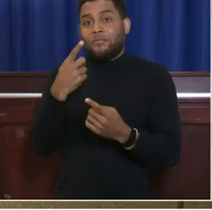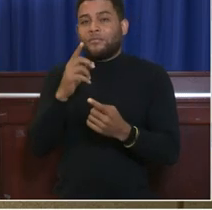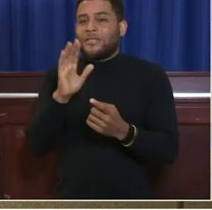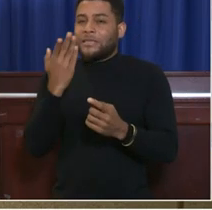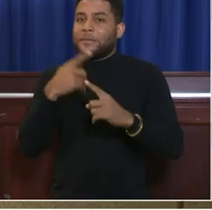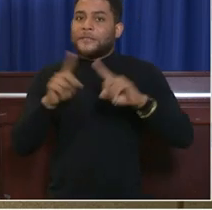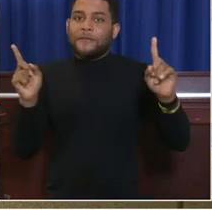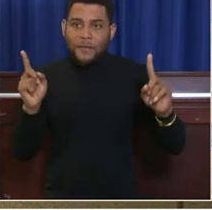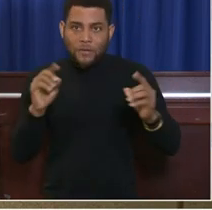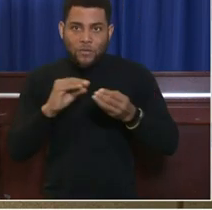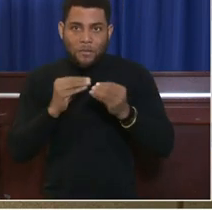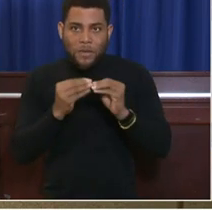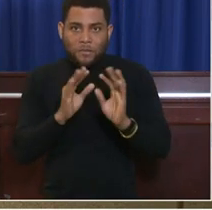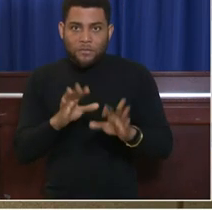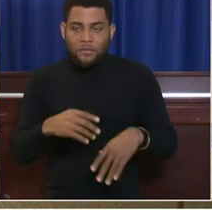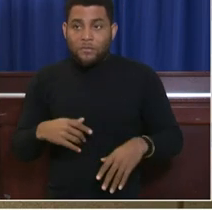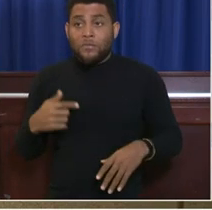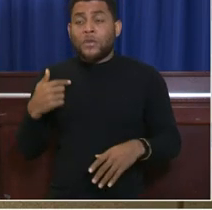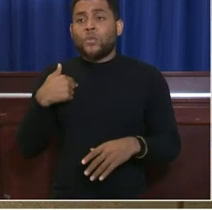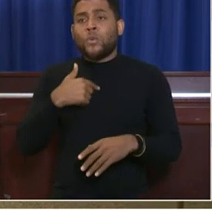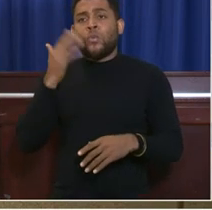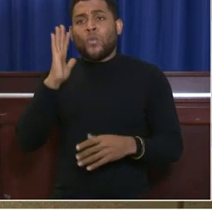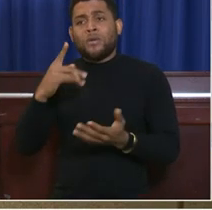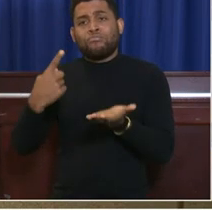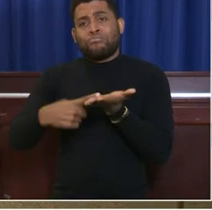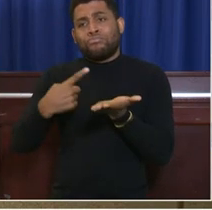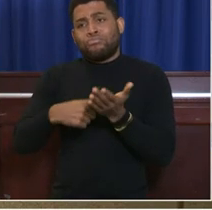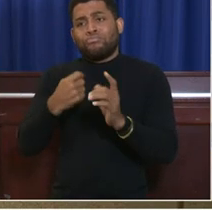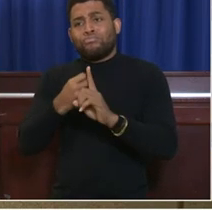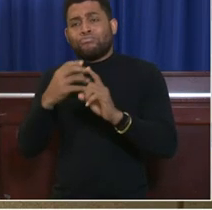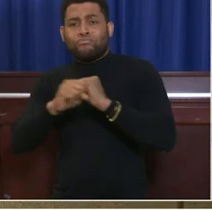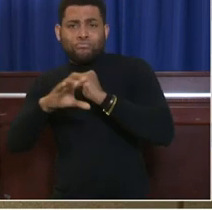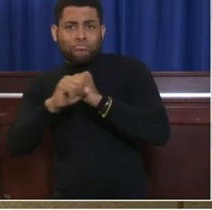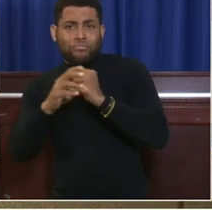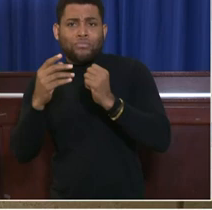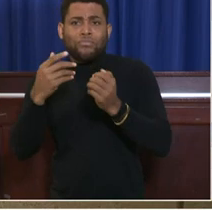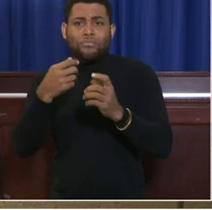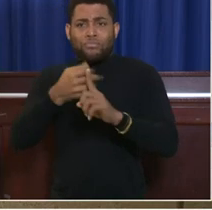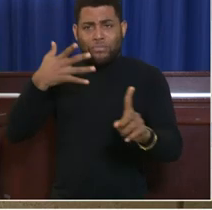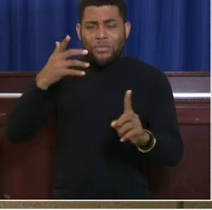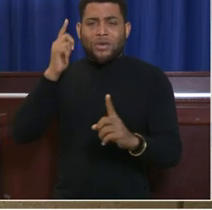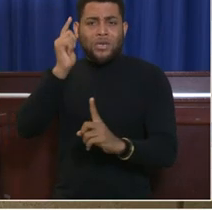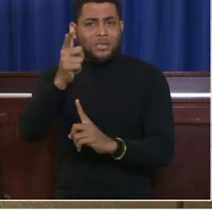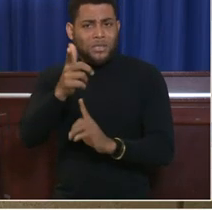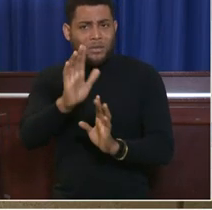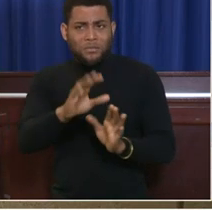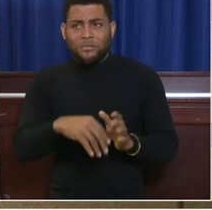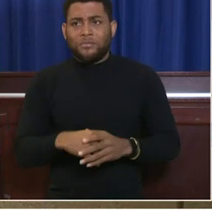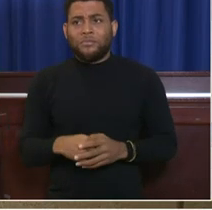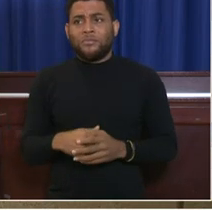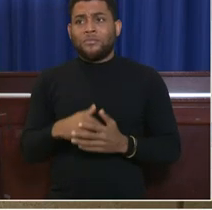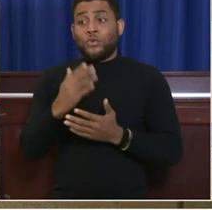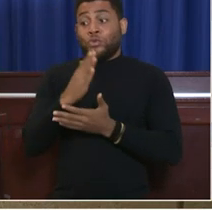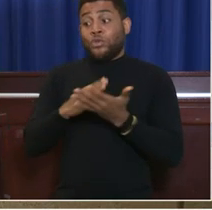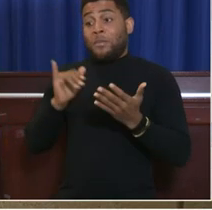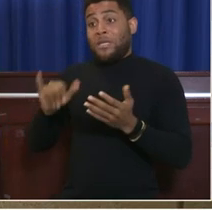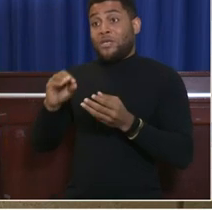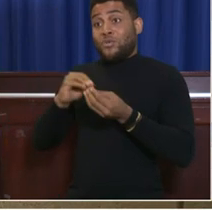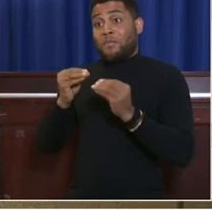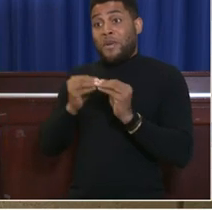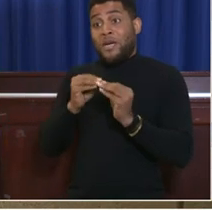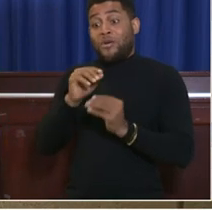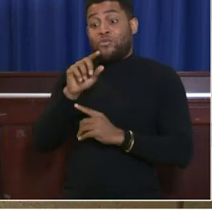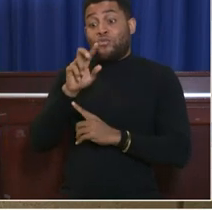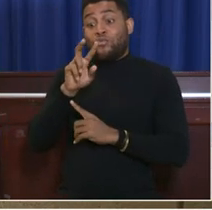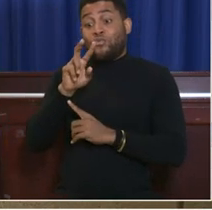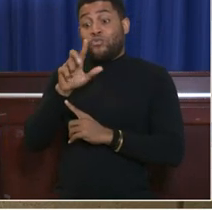this. There were a number of unique challenges that started in 2021 and carried over into 2022 that impacted the ecosystem, that in